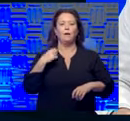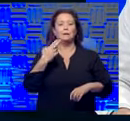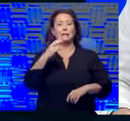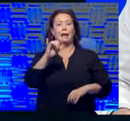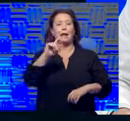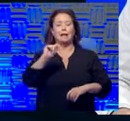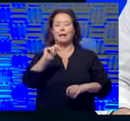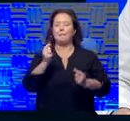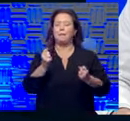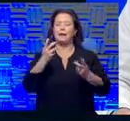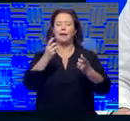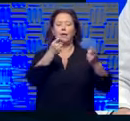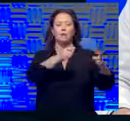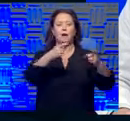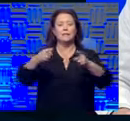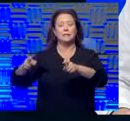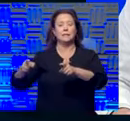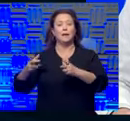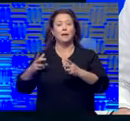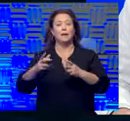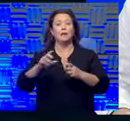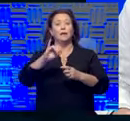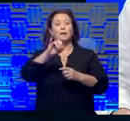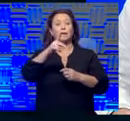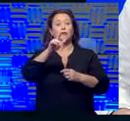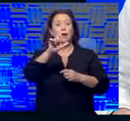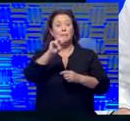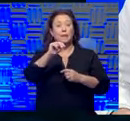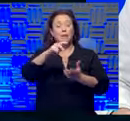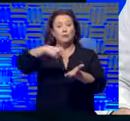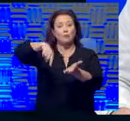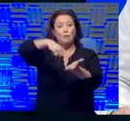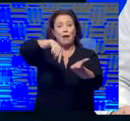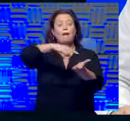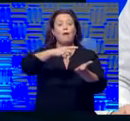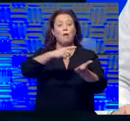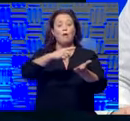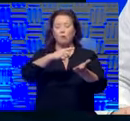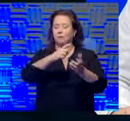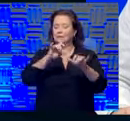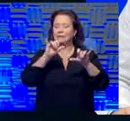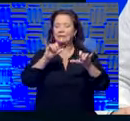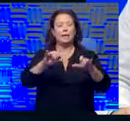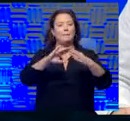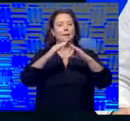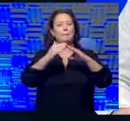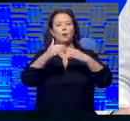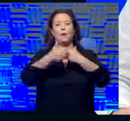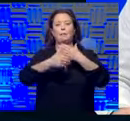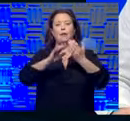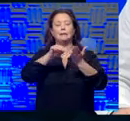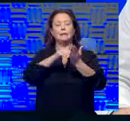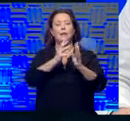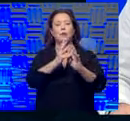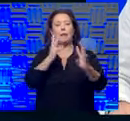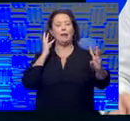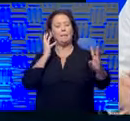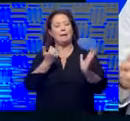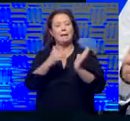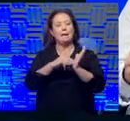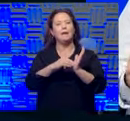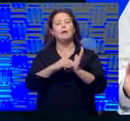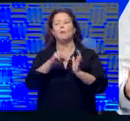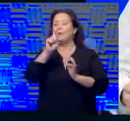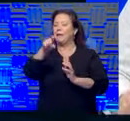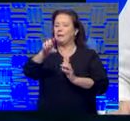crises, because there was a long line after the Joplin tornado a number of years ago as well, we need a BKC again